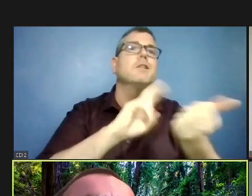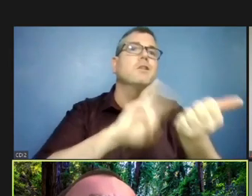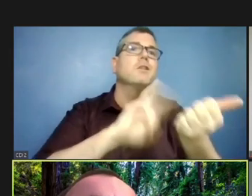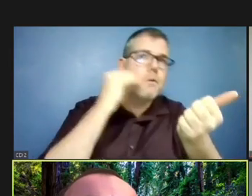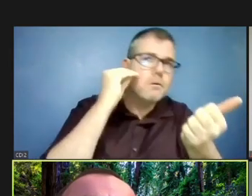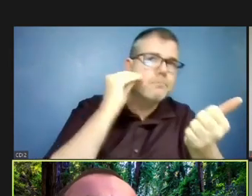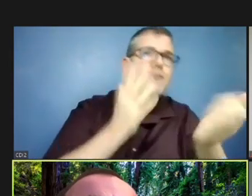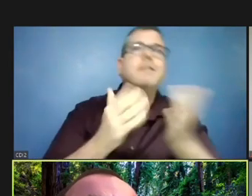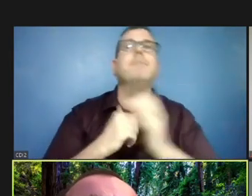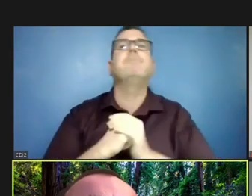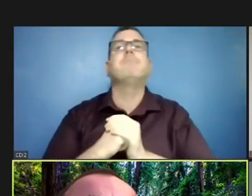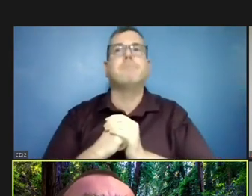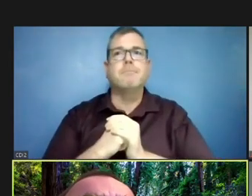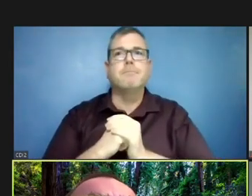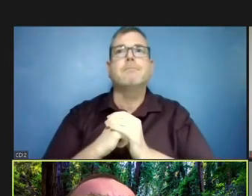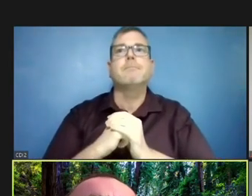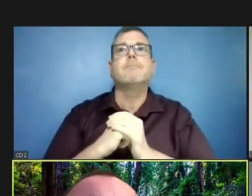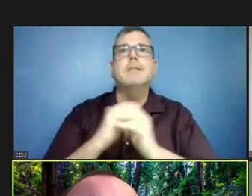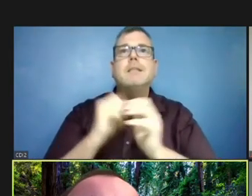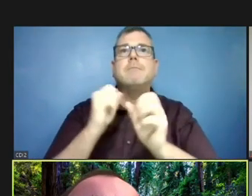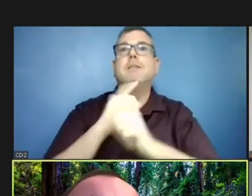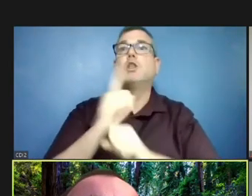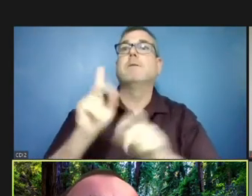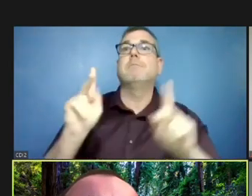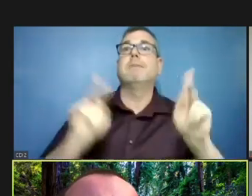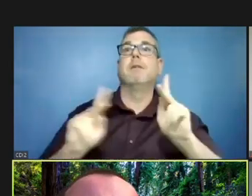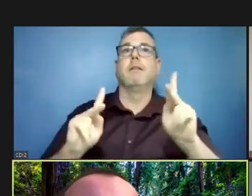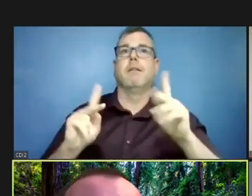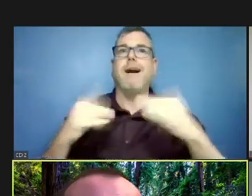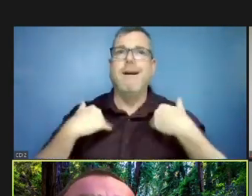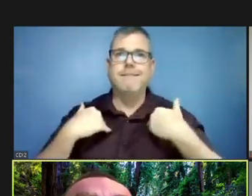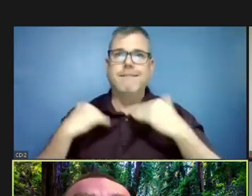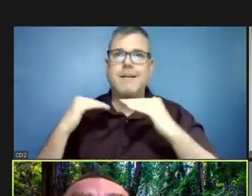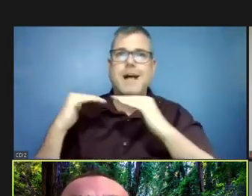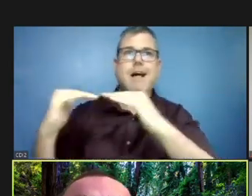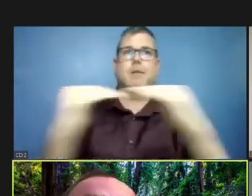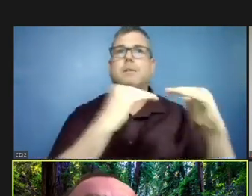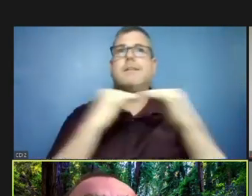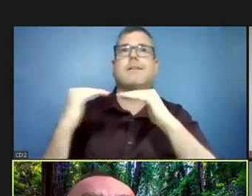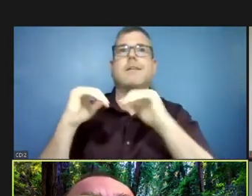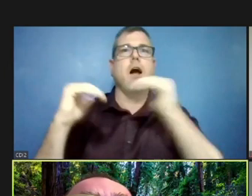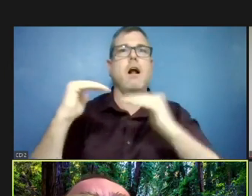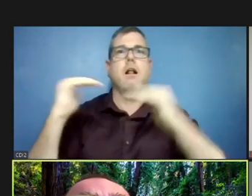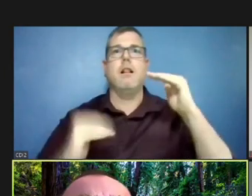service in the delivery of Marin's public health program.